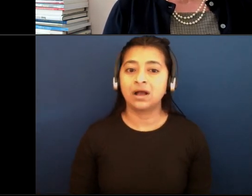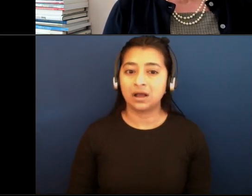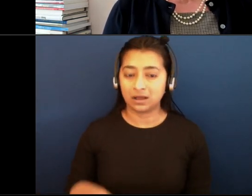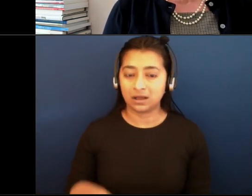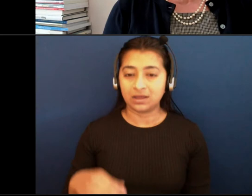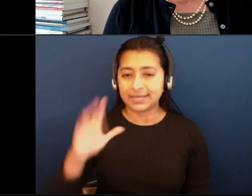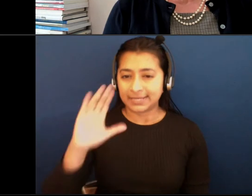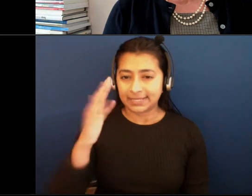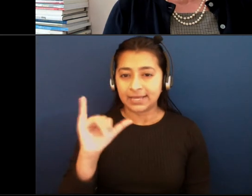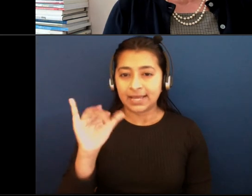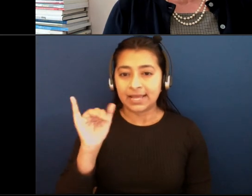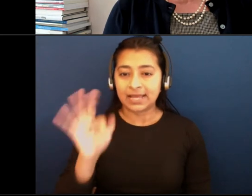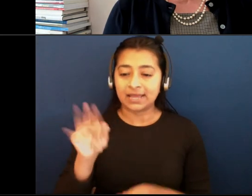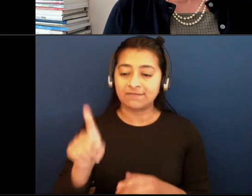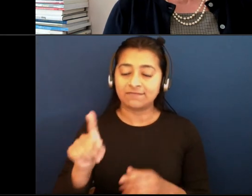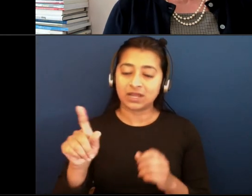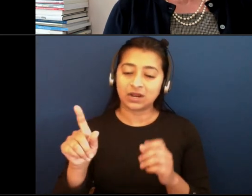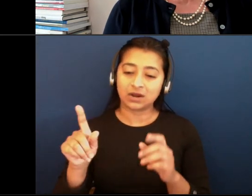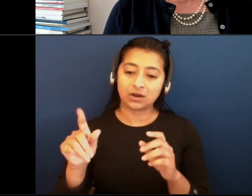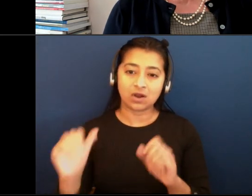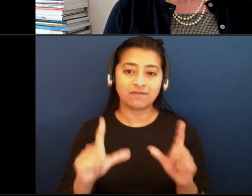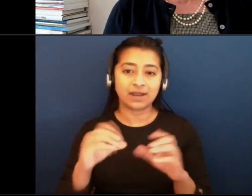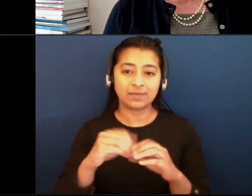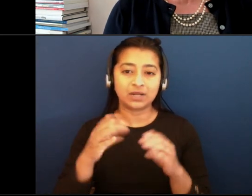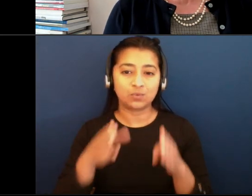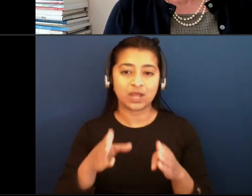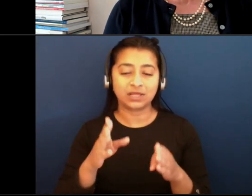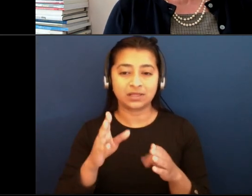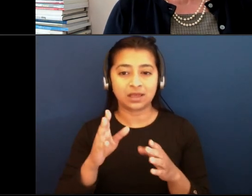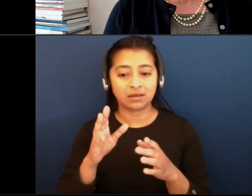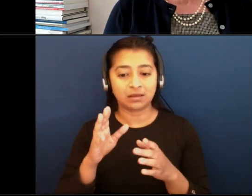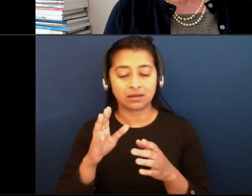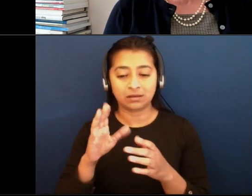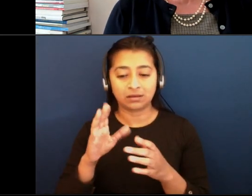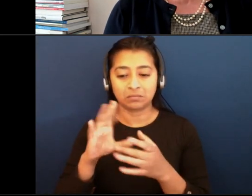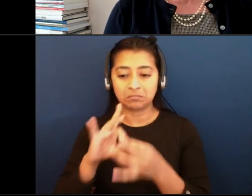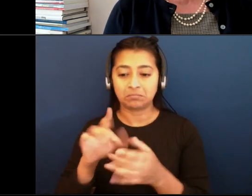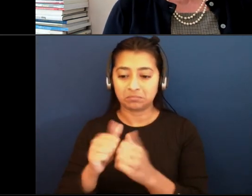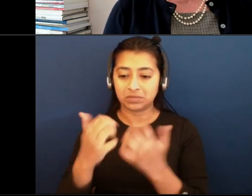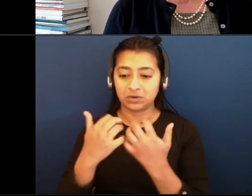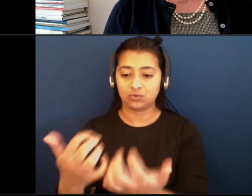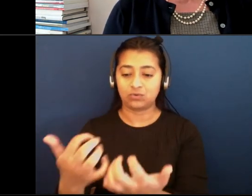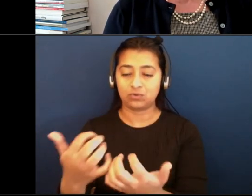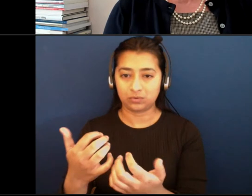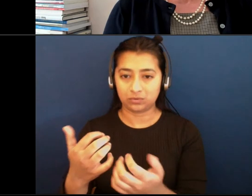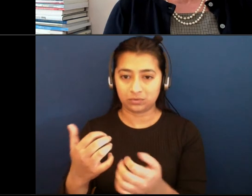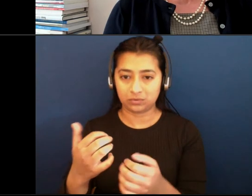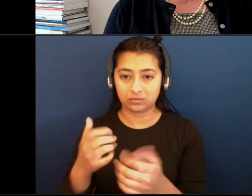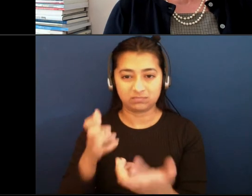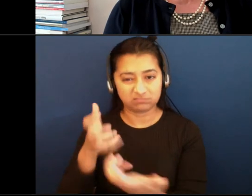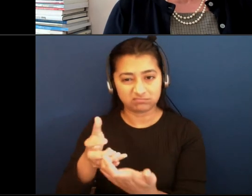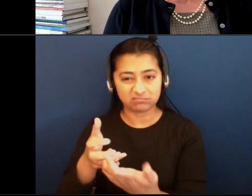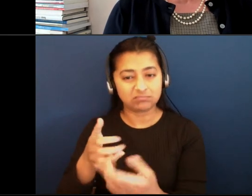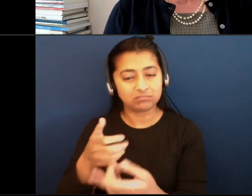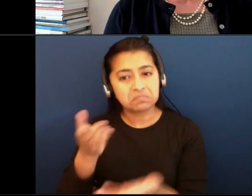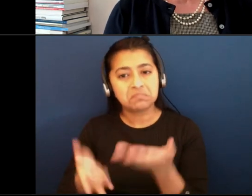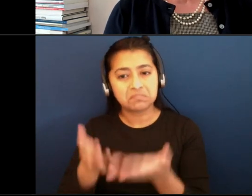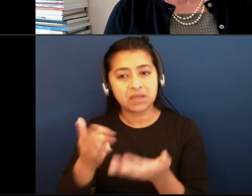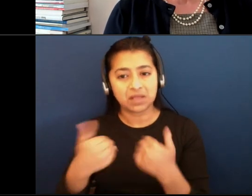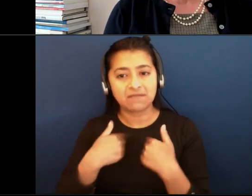it seems like if they're framed in a way that's respective of the kind of audience and of readership, then there certainly might be